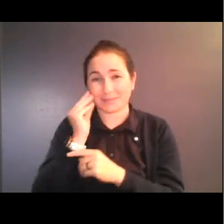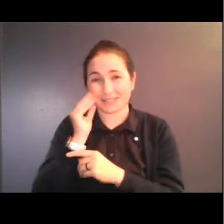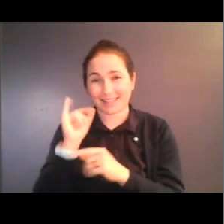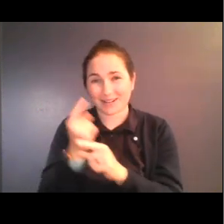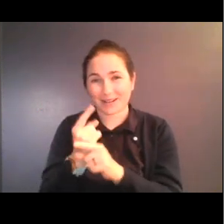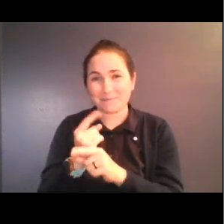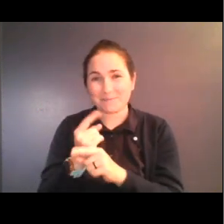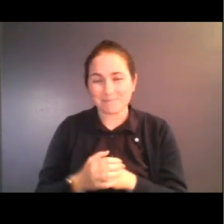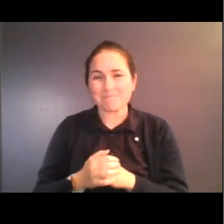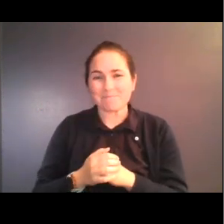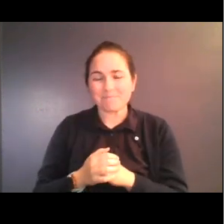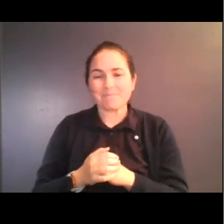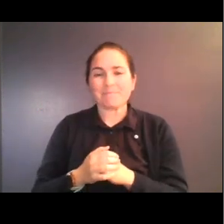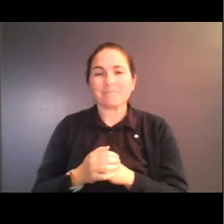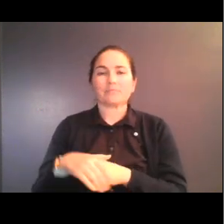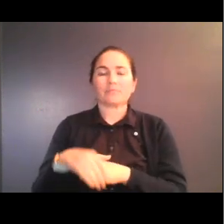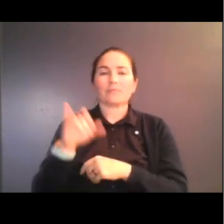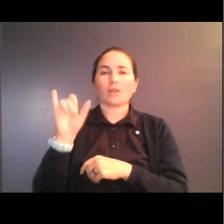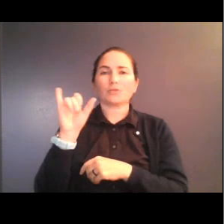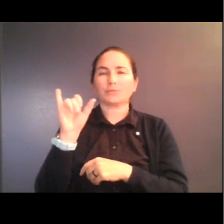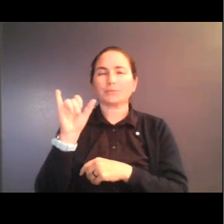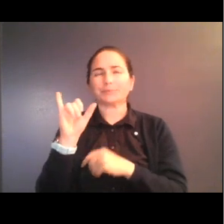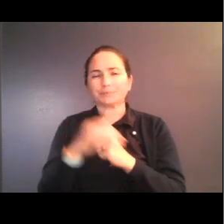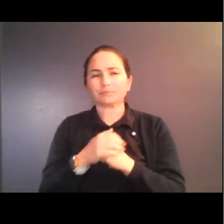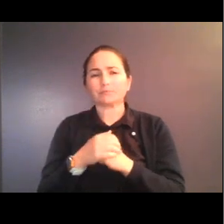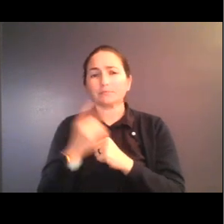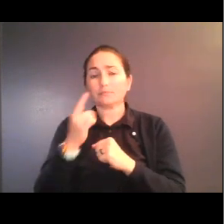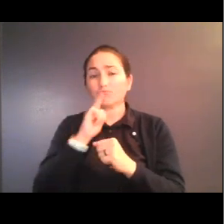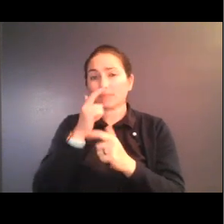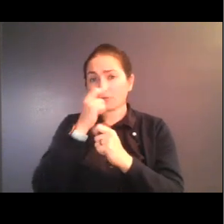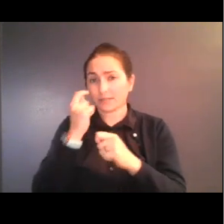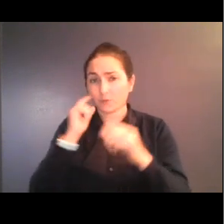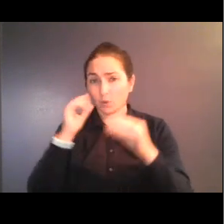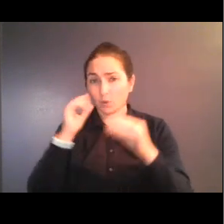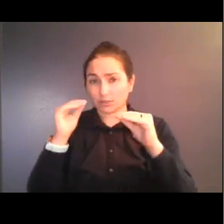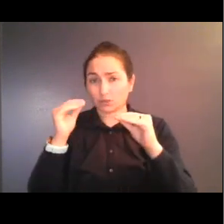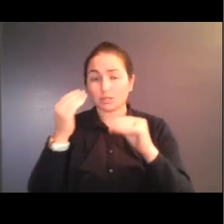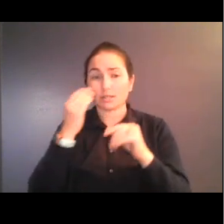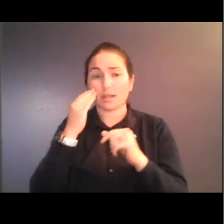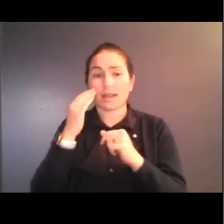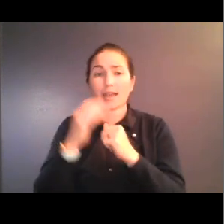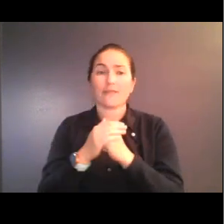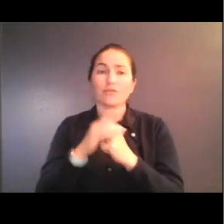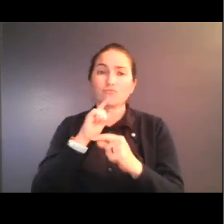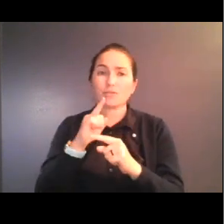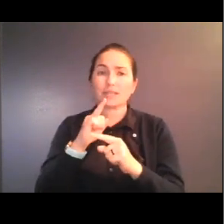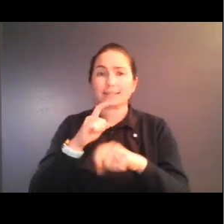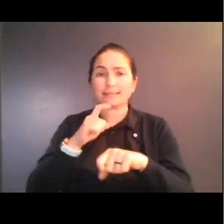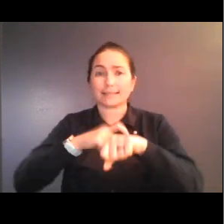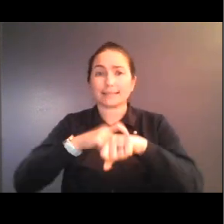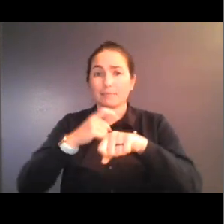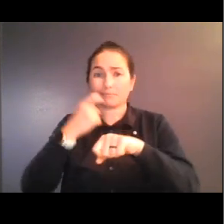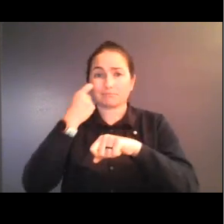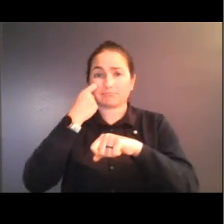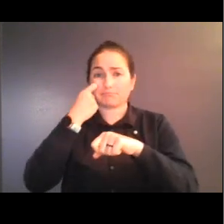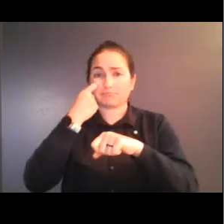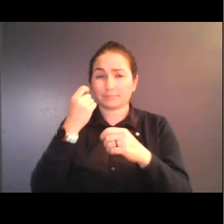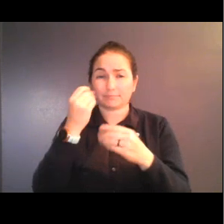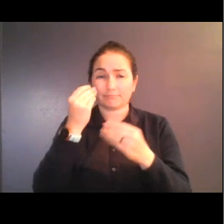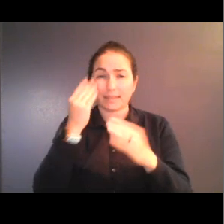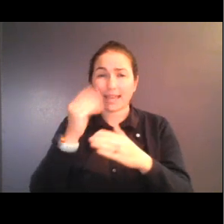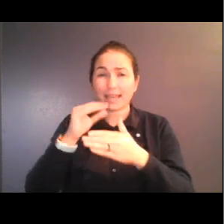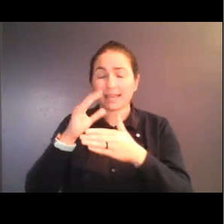students. Another thing that can be interesting for your teaching is getting timely and interesting content and having some